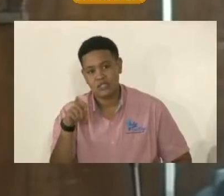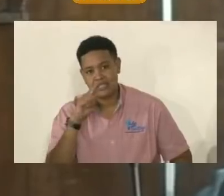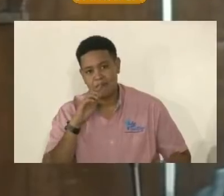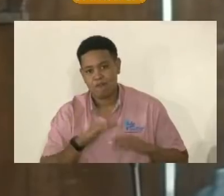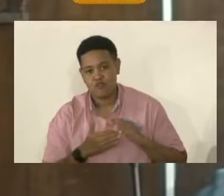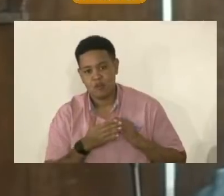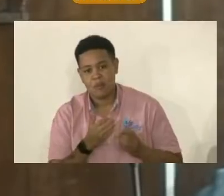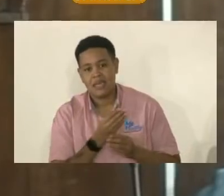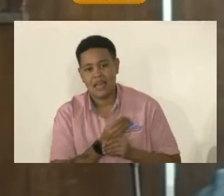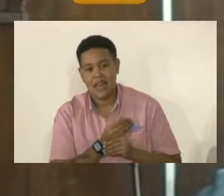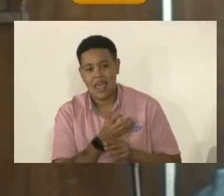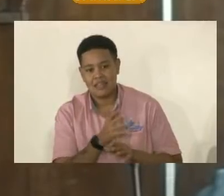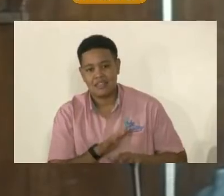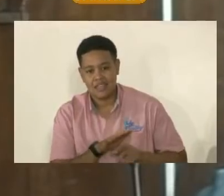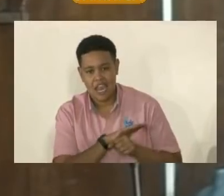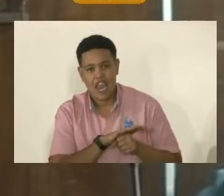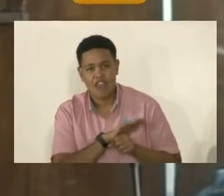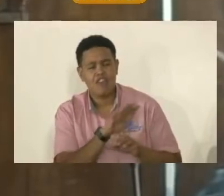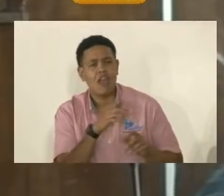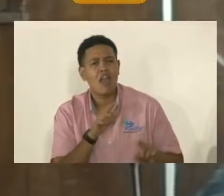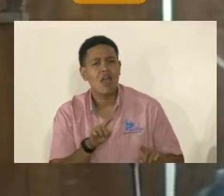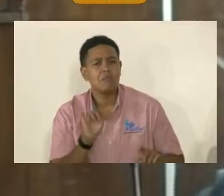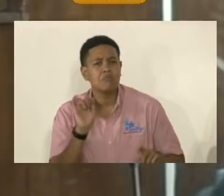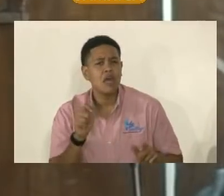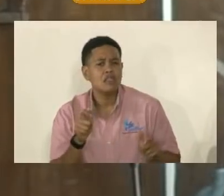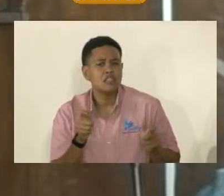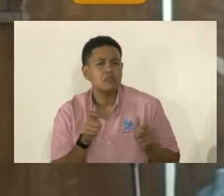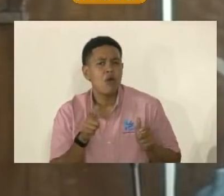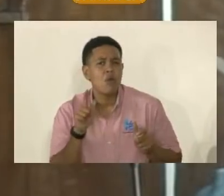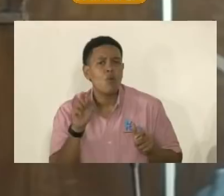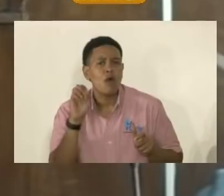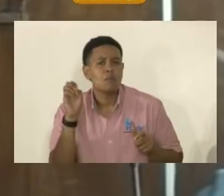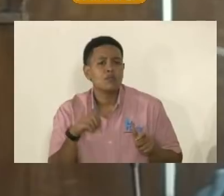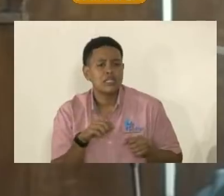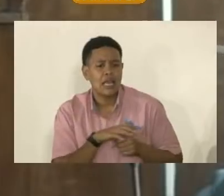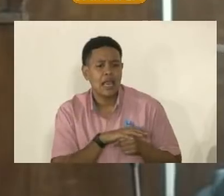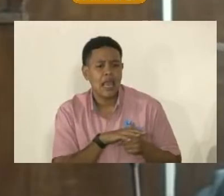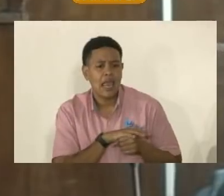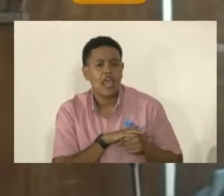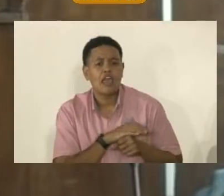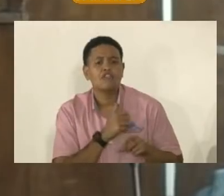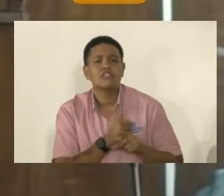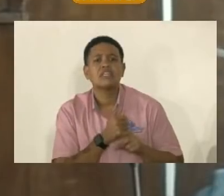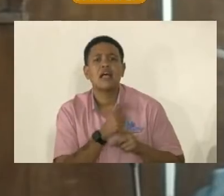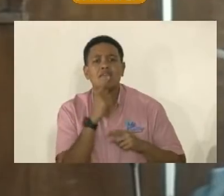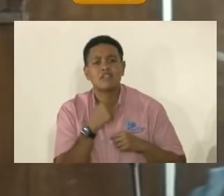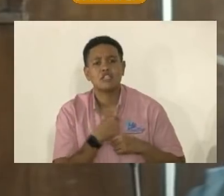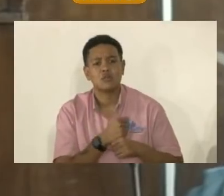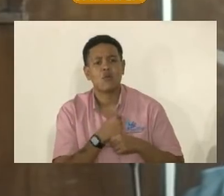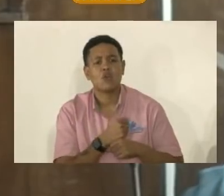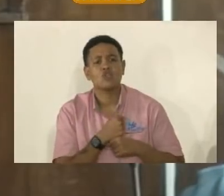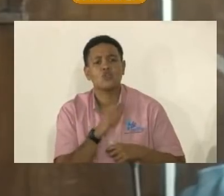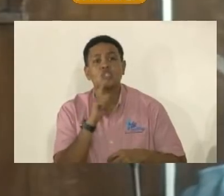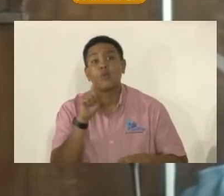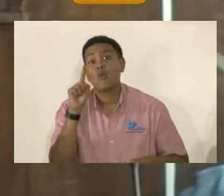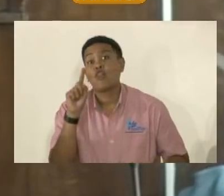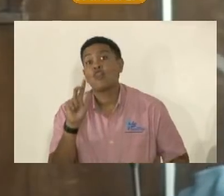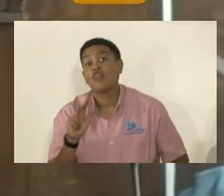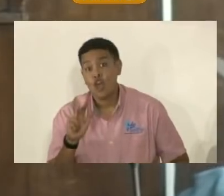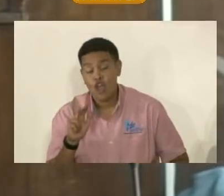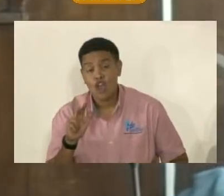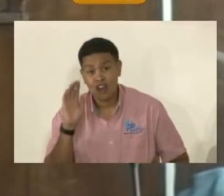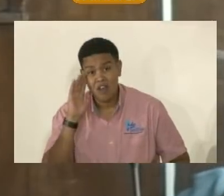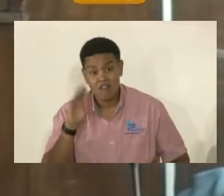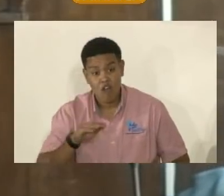Jamaica's land area. Yet that small 1% area is producing a third of all